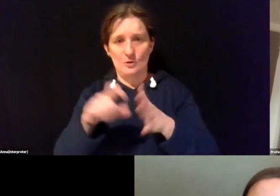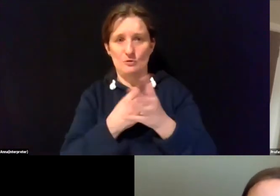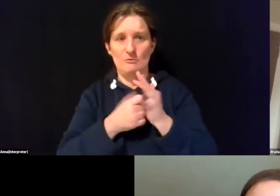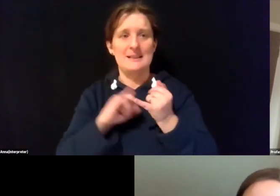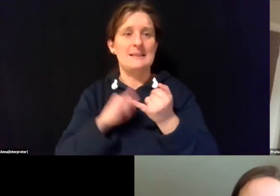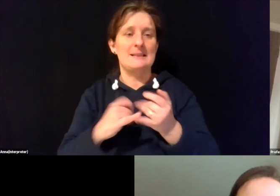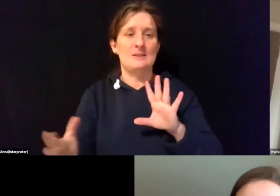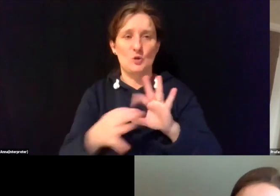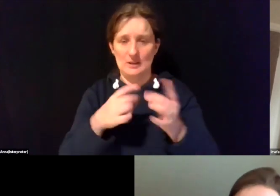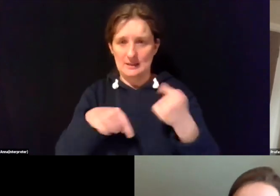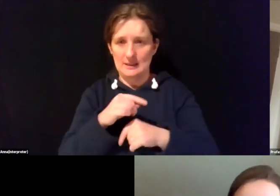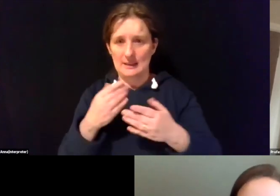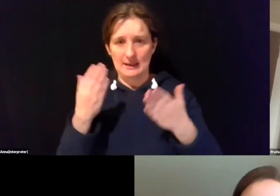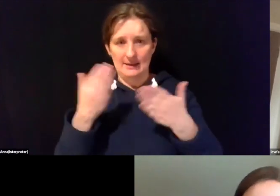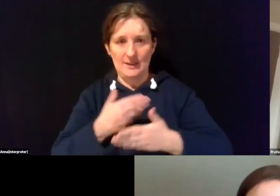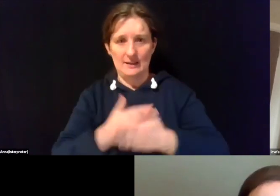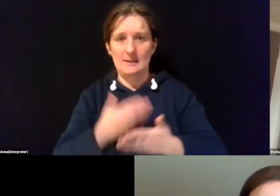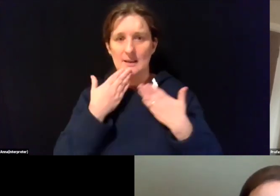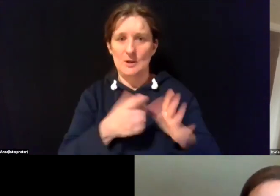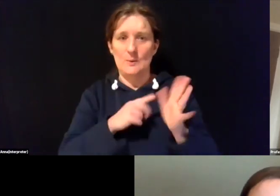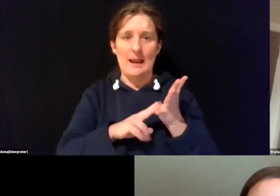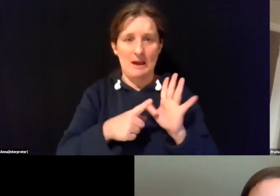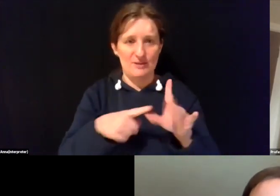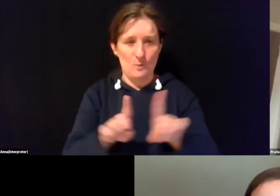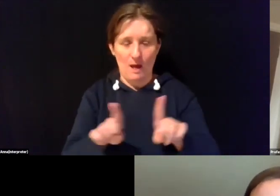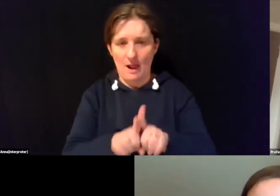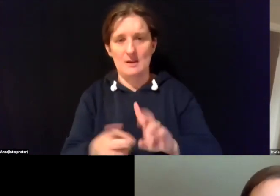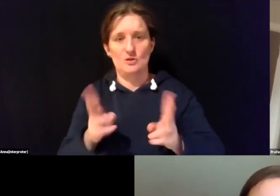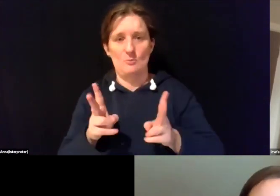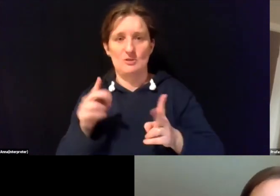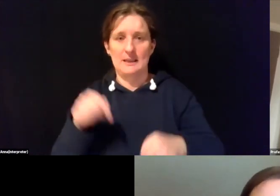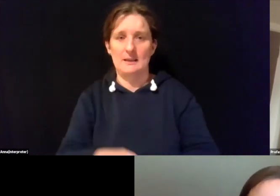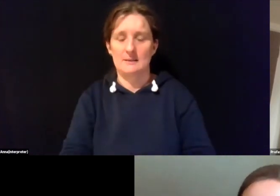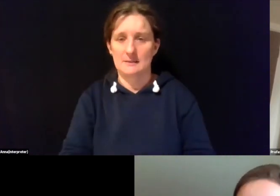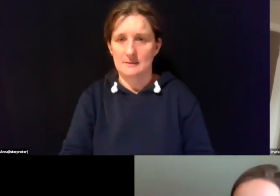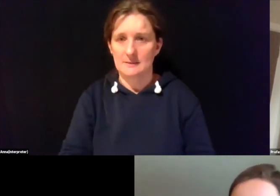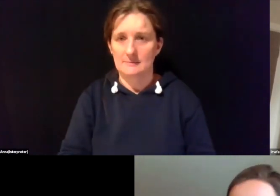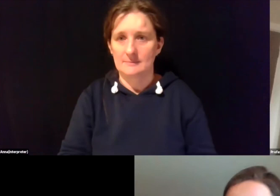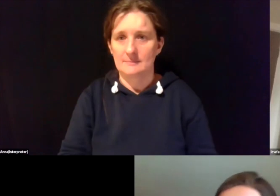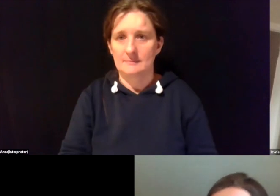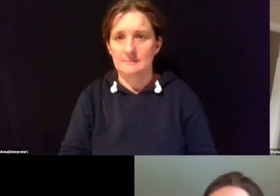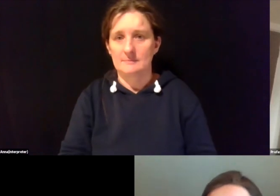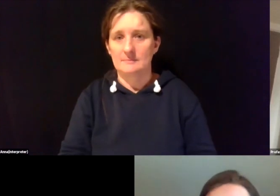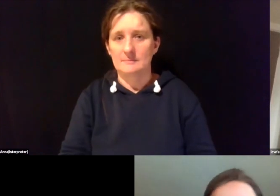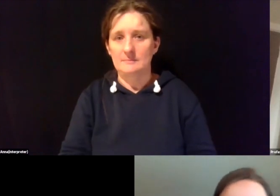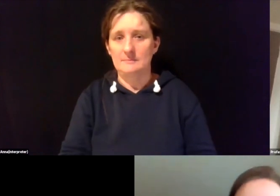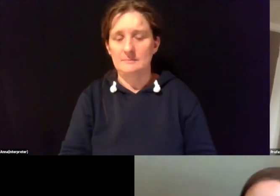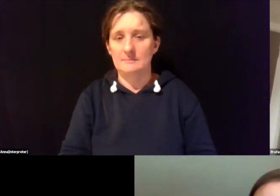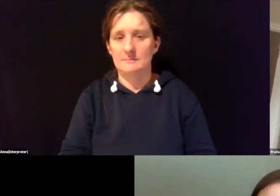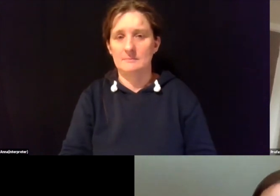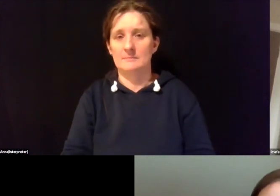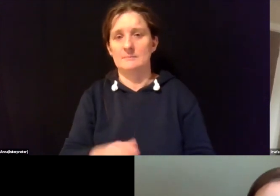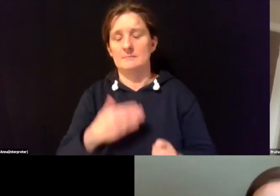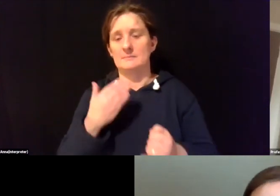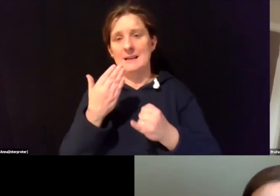this evening. I'd really like to thank Anna as well for interpreting our lecture tonight. At the end of